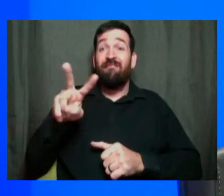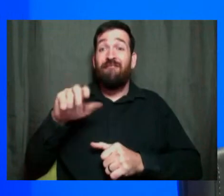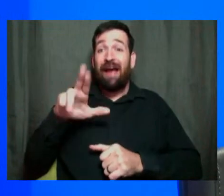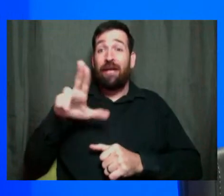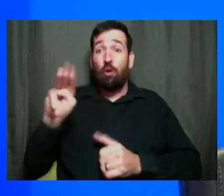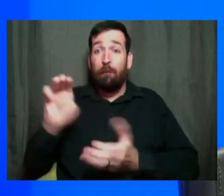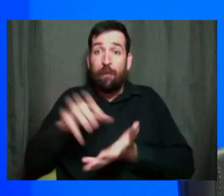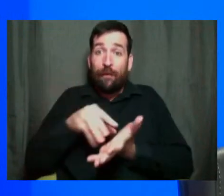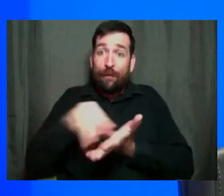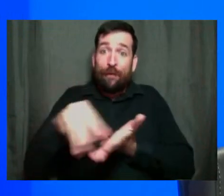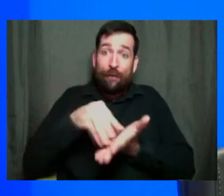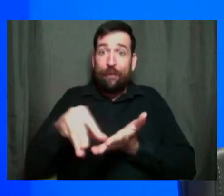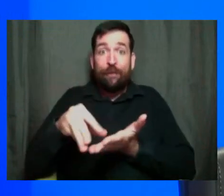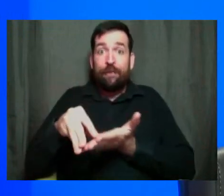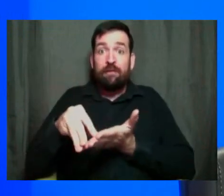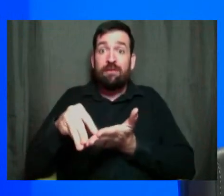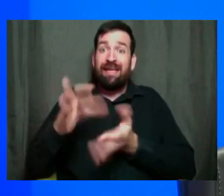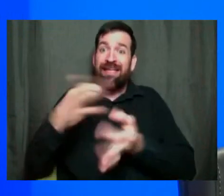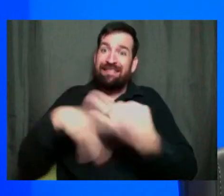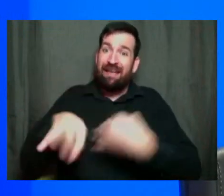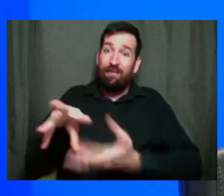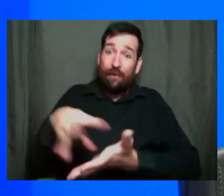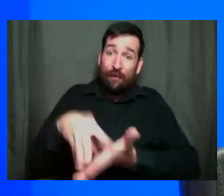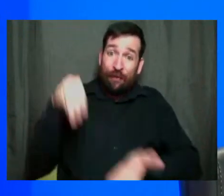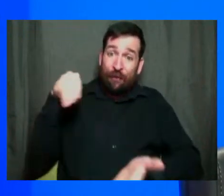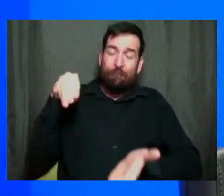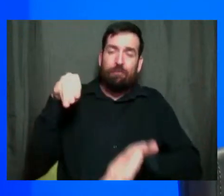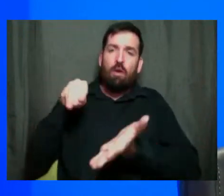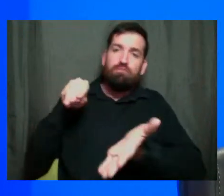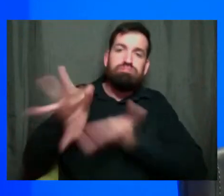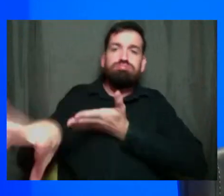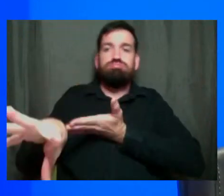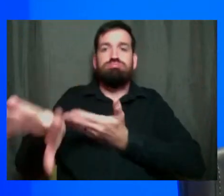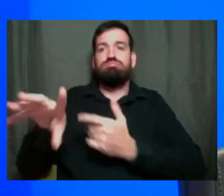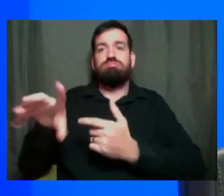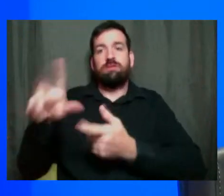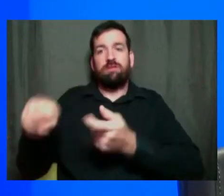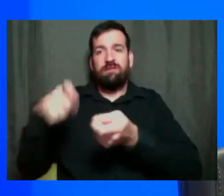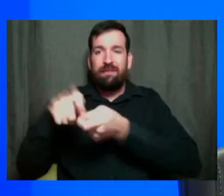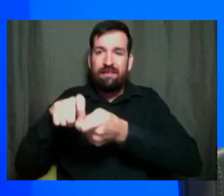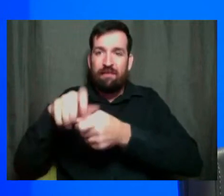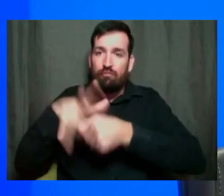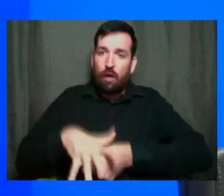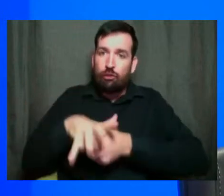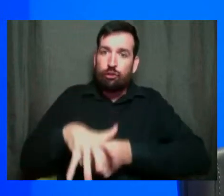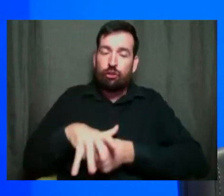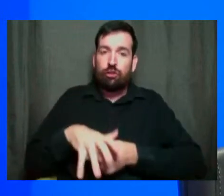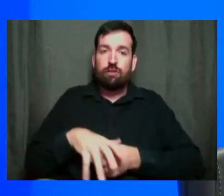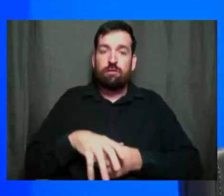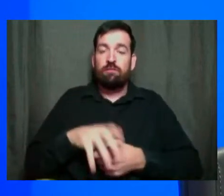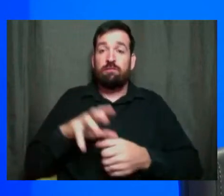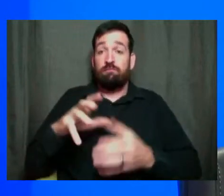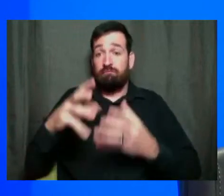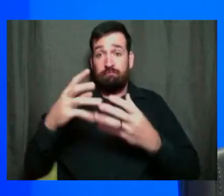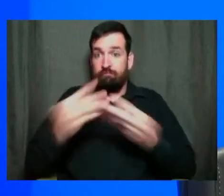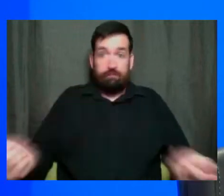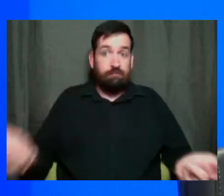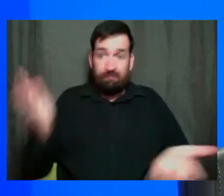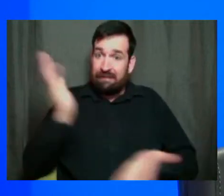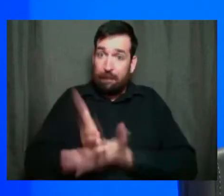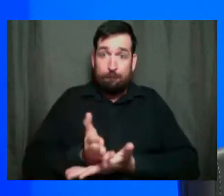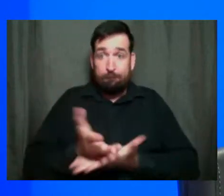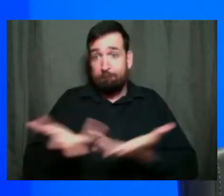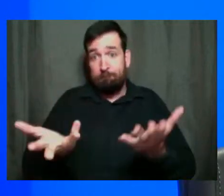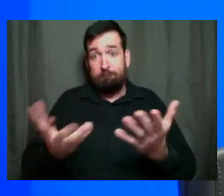air, it actually blew the air out. And you pressurize it to a certain setting, gets rid of the apnea, gets rid of all the breath holding, gets rid of the